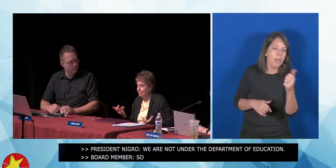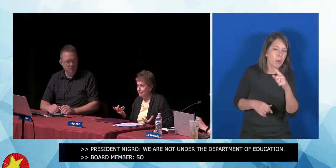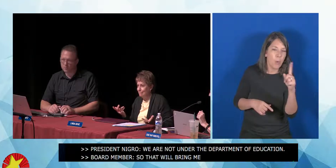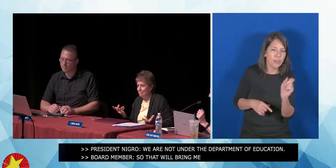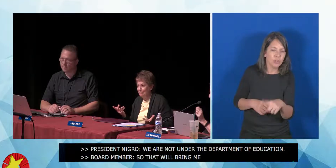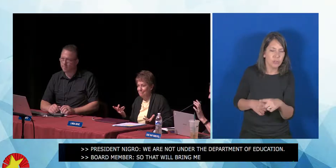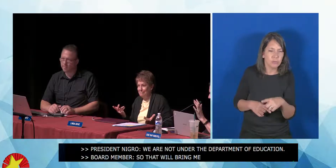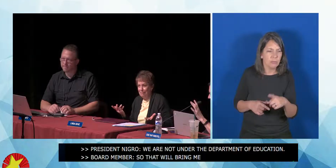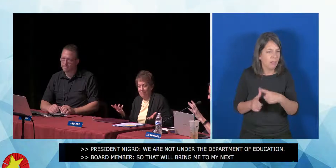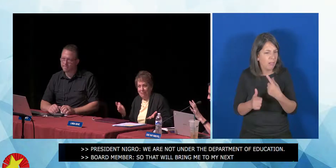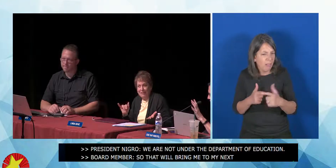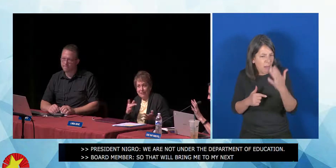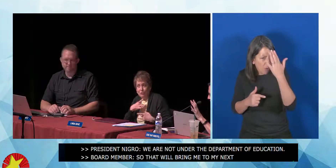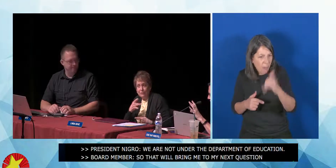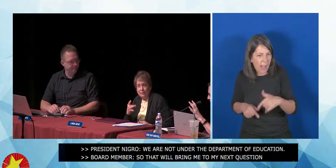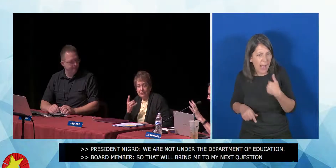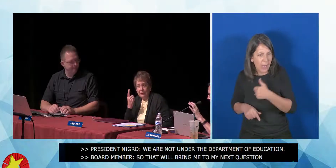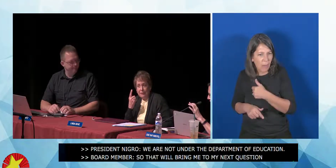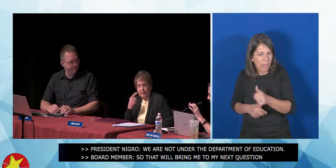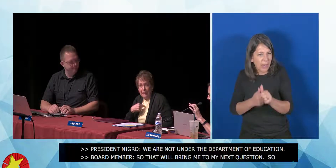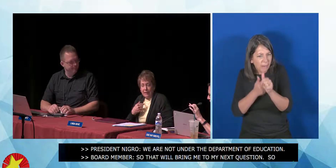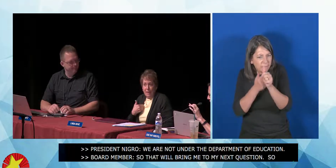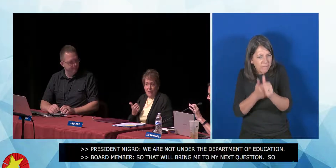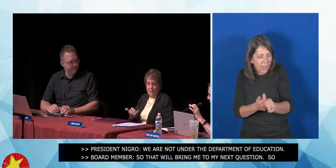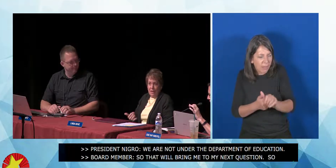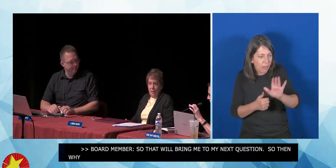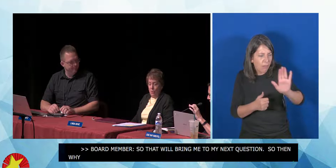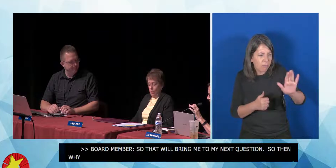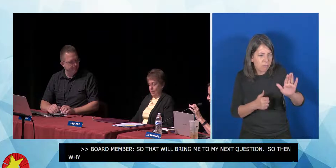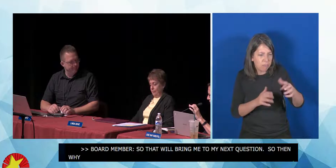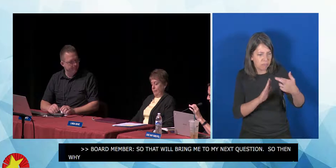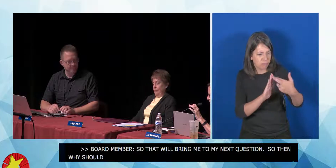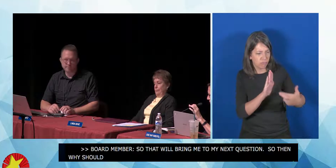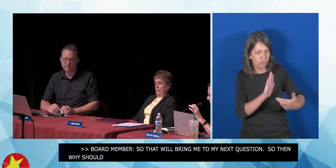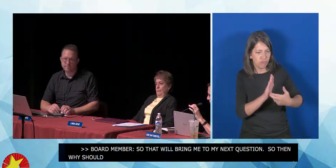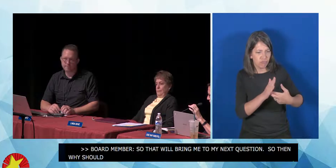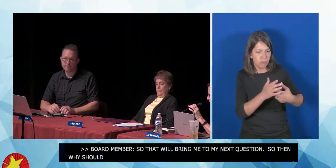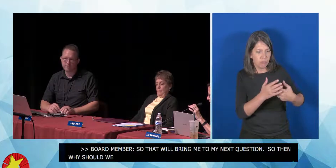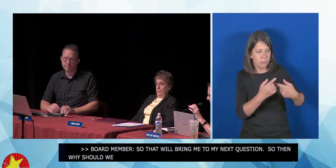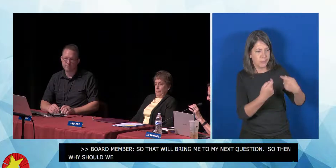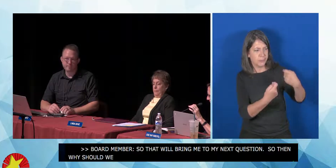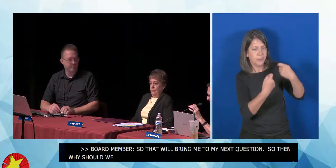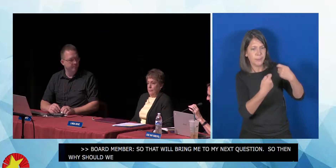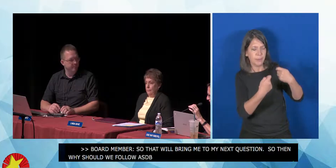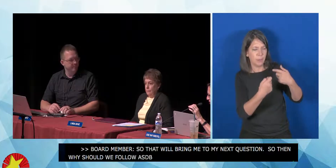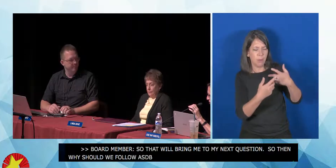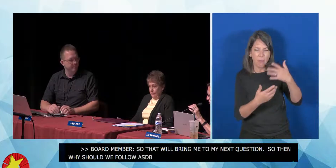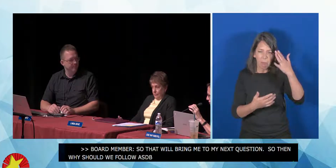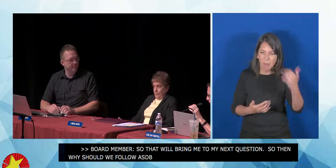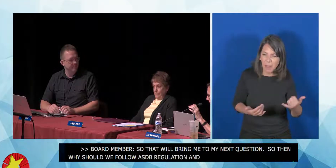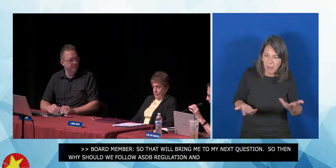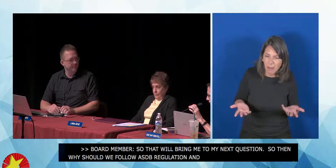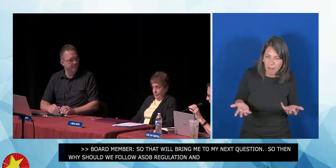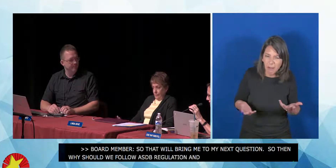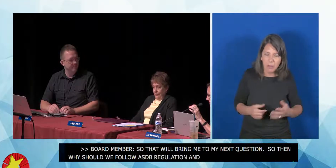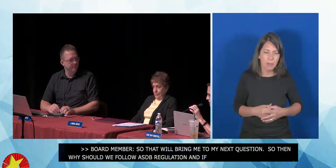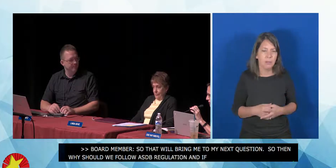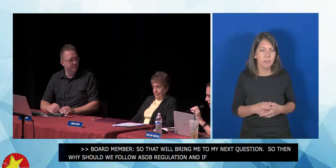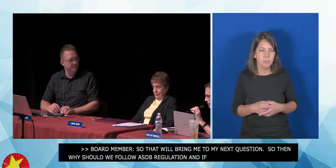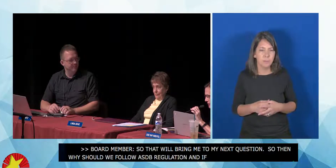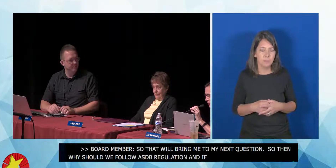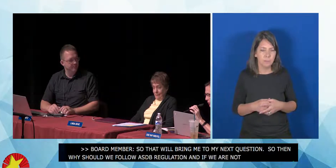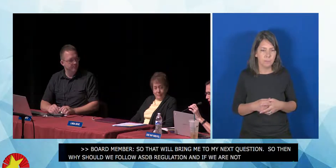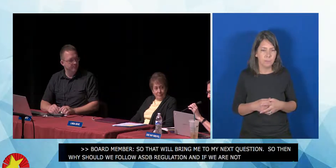Then why should we follow ADE regulations if we're not under them? So now I have more to say. This